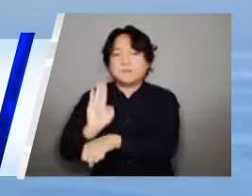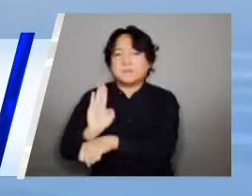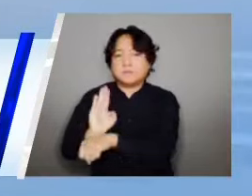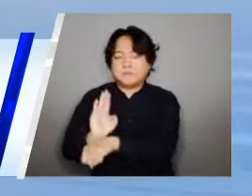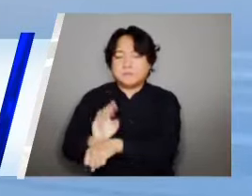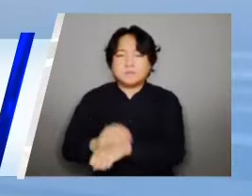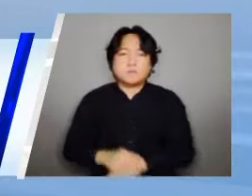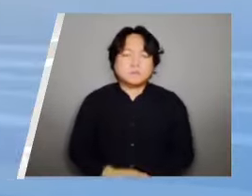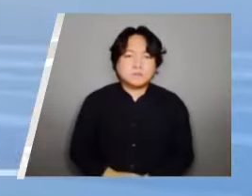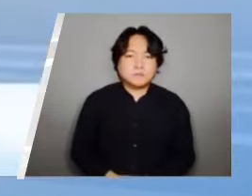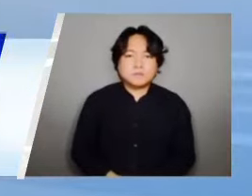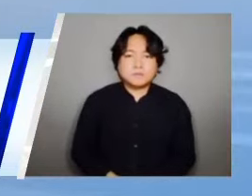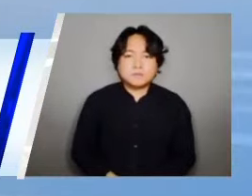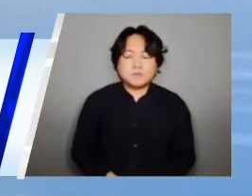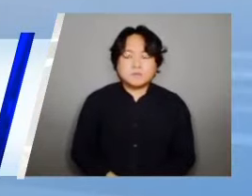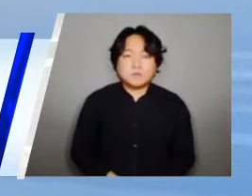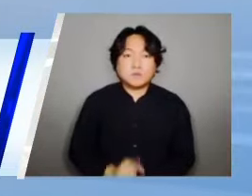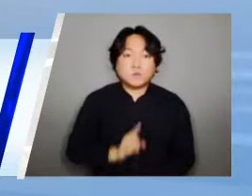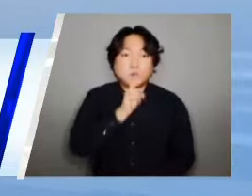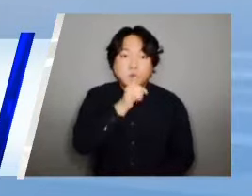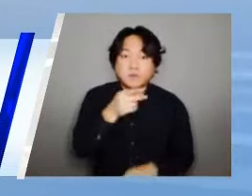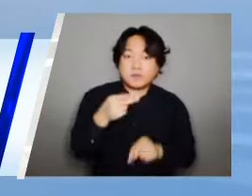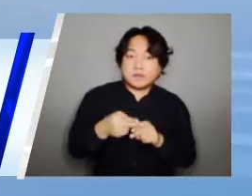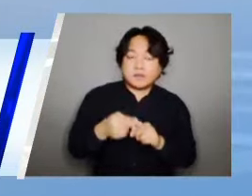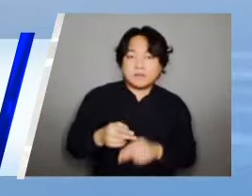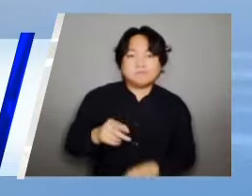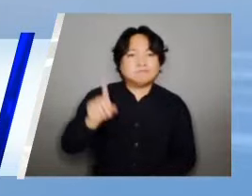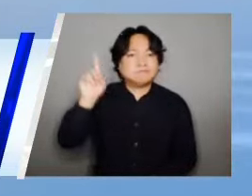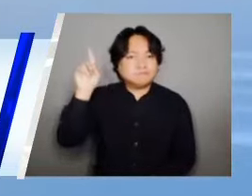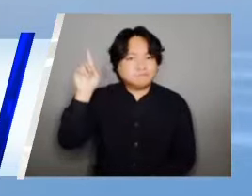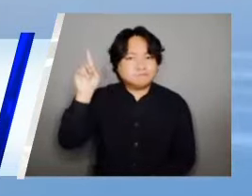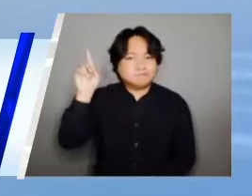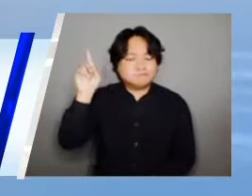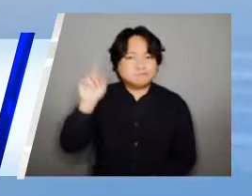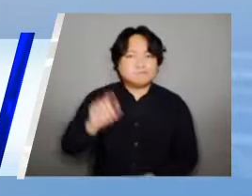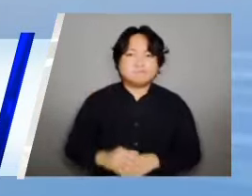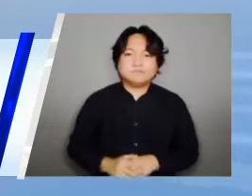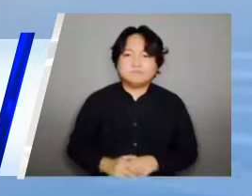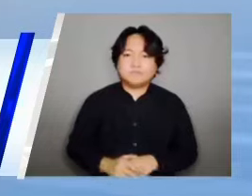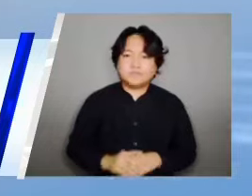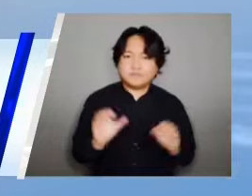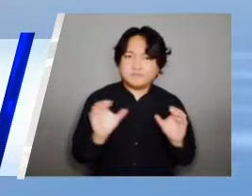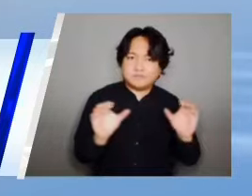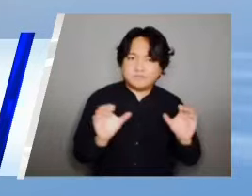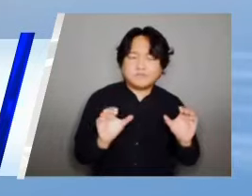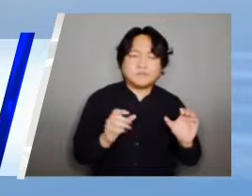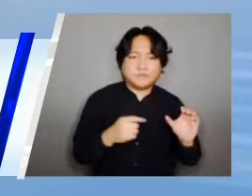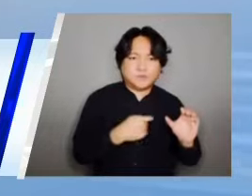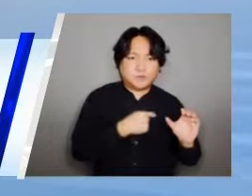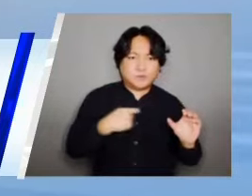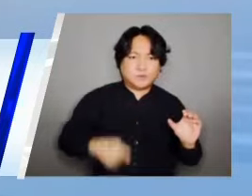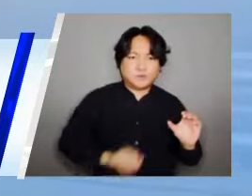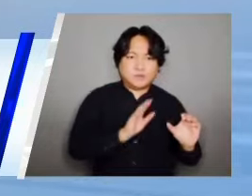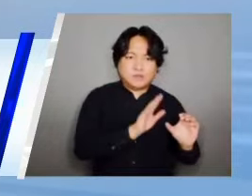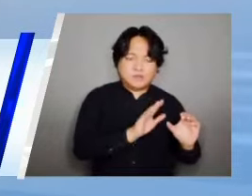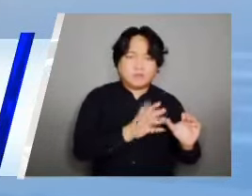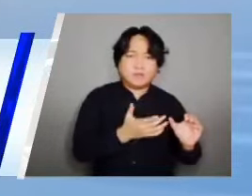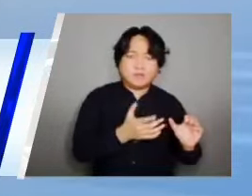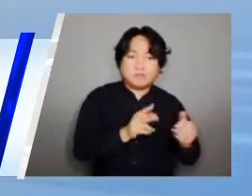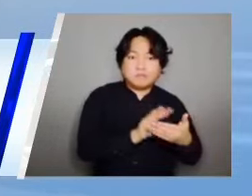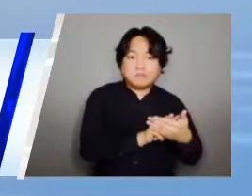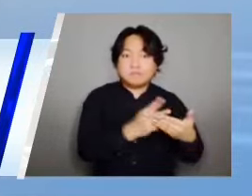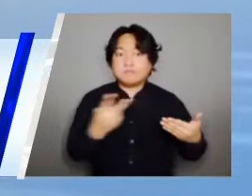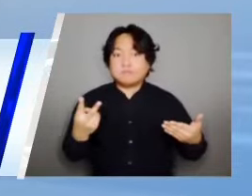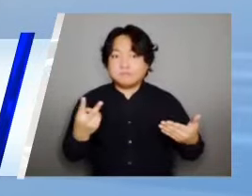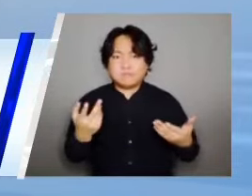John ang pangalan niya sa alien certificate of registration pero Antonio myr Lim ang pangalan sa driver's